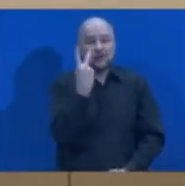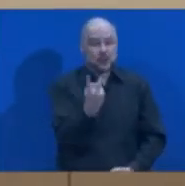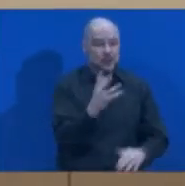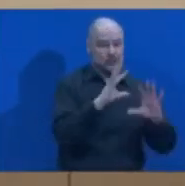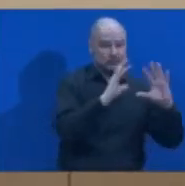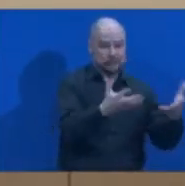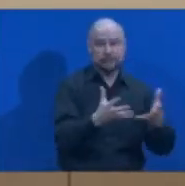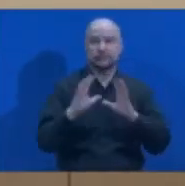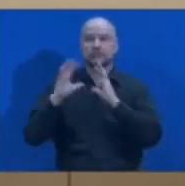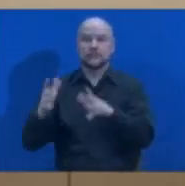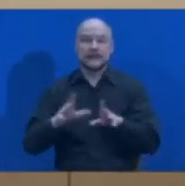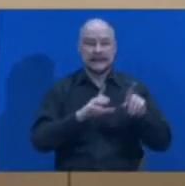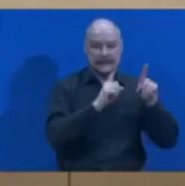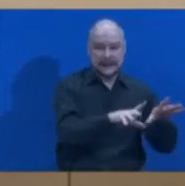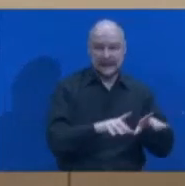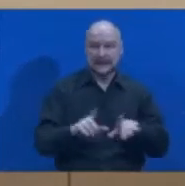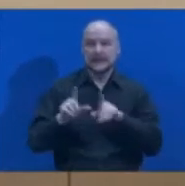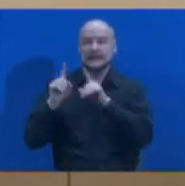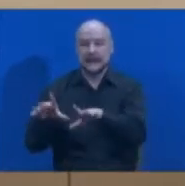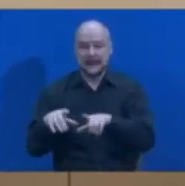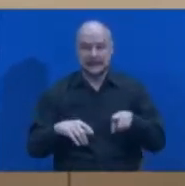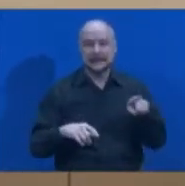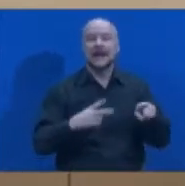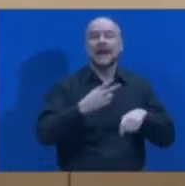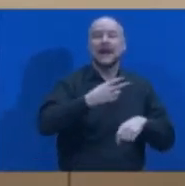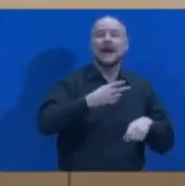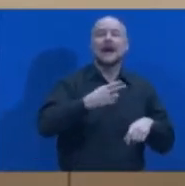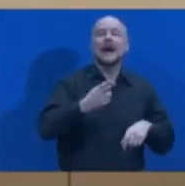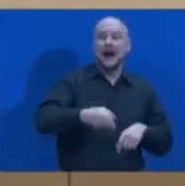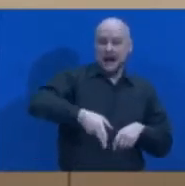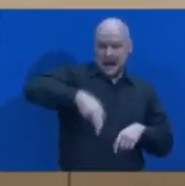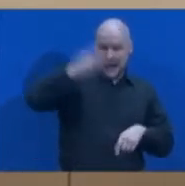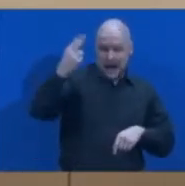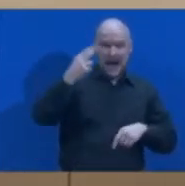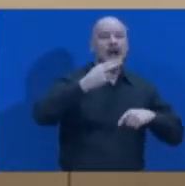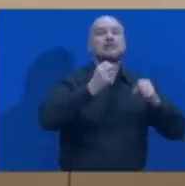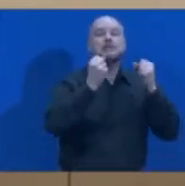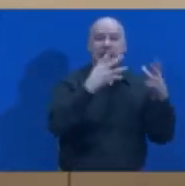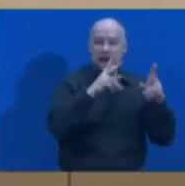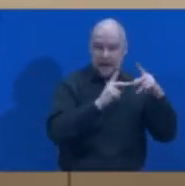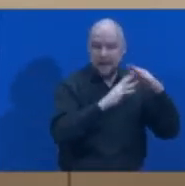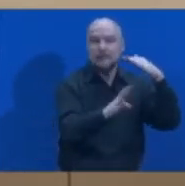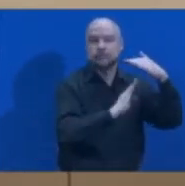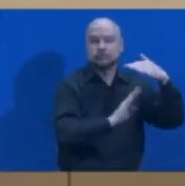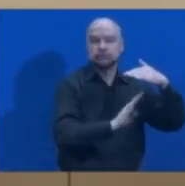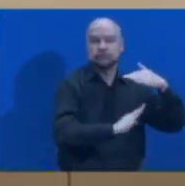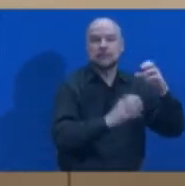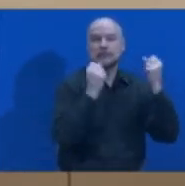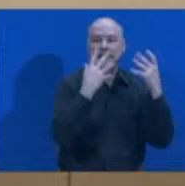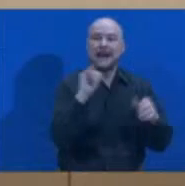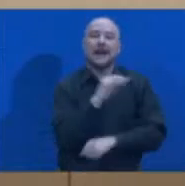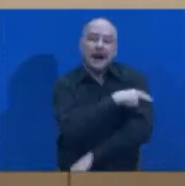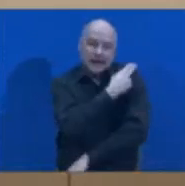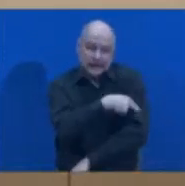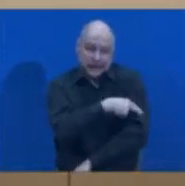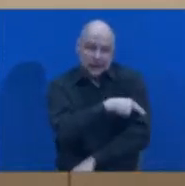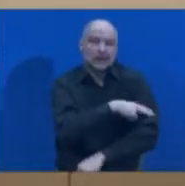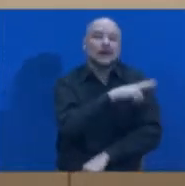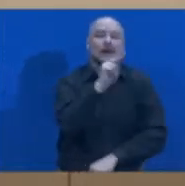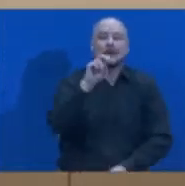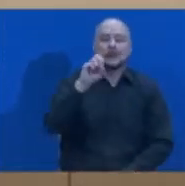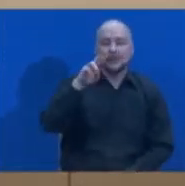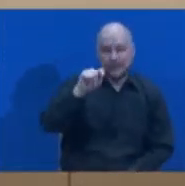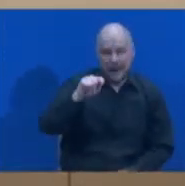of testing. One, our high volume providers, and those are our two hospital systems. as well as low-volume providers in our